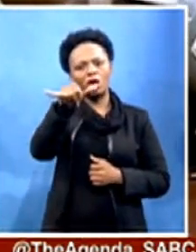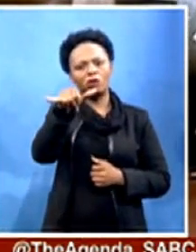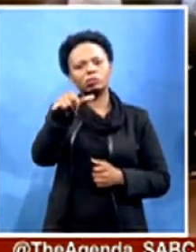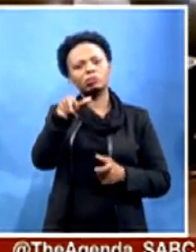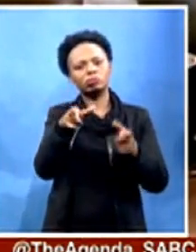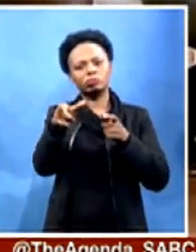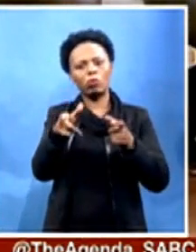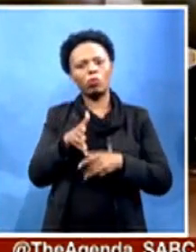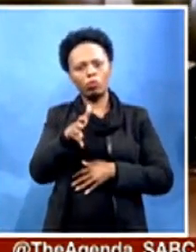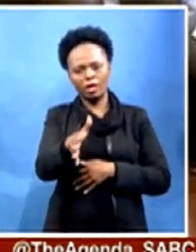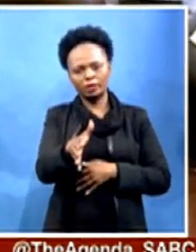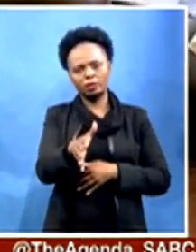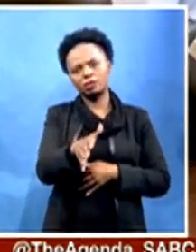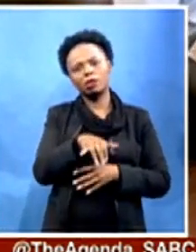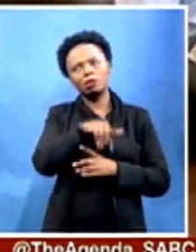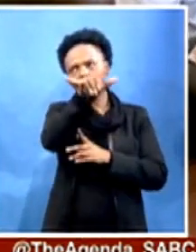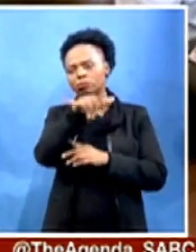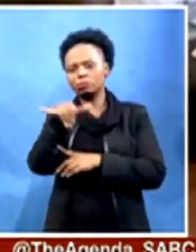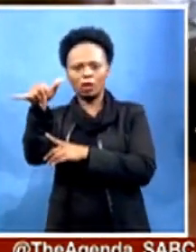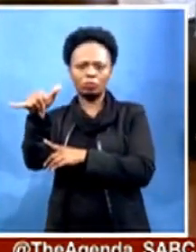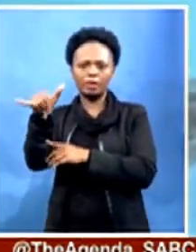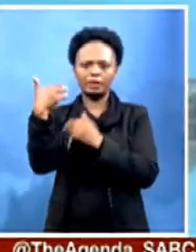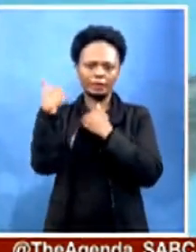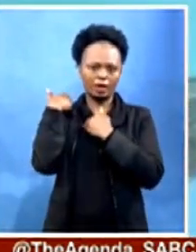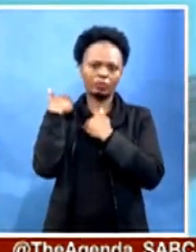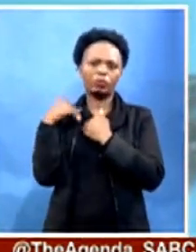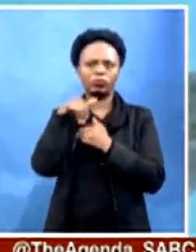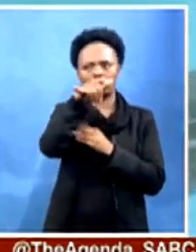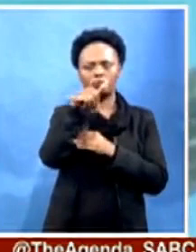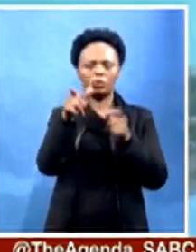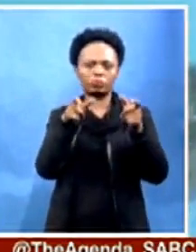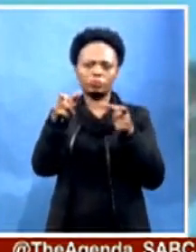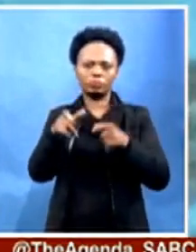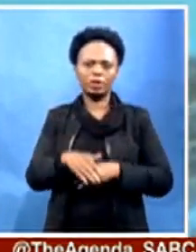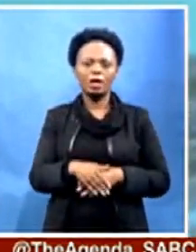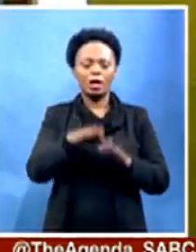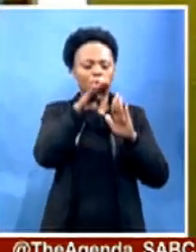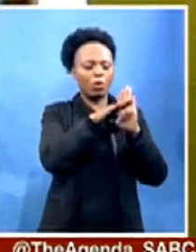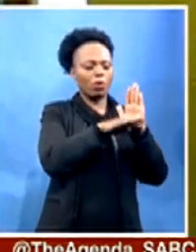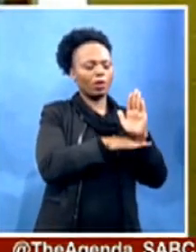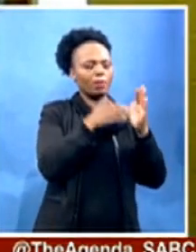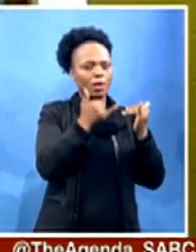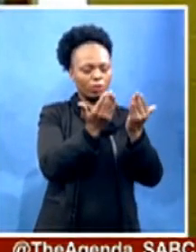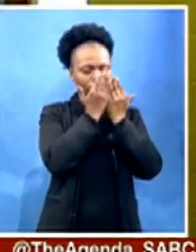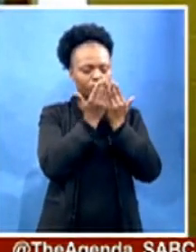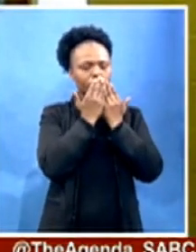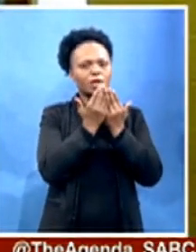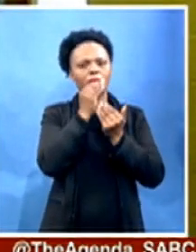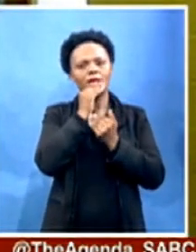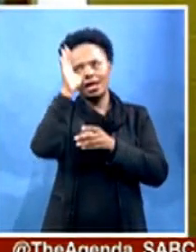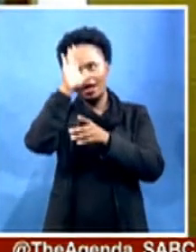his passengers. This program has given him a glimpse of what a career in aviation looks like. Excuse me,